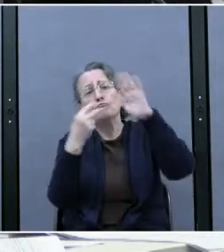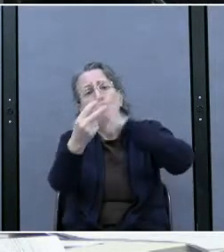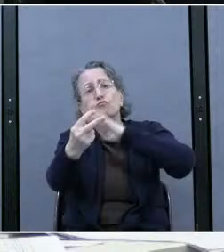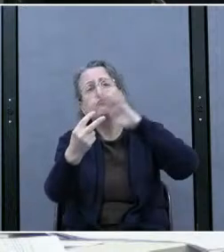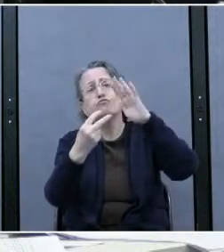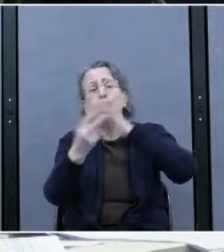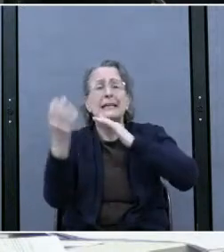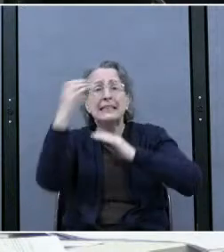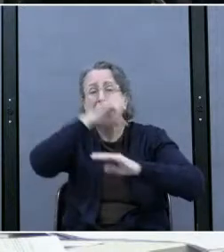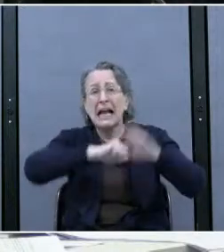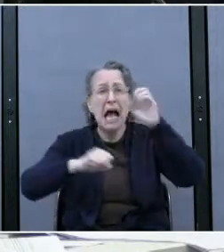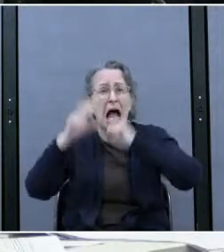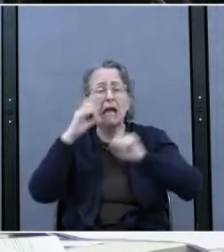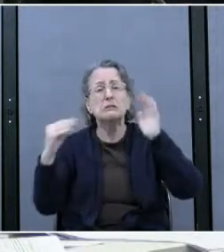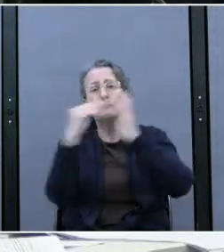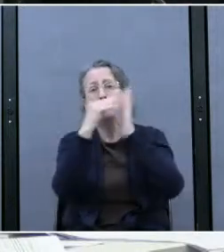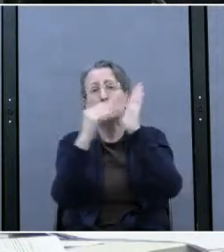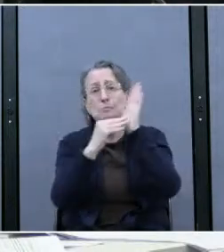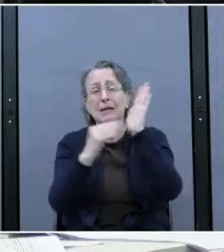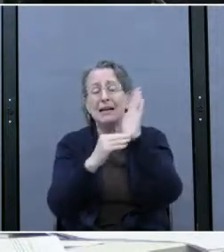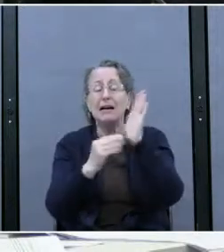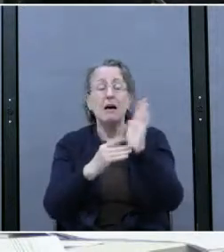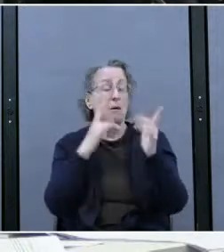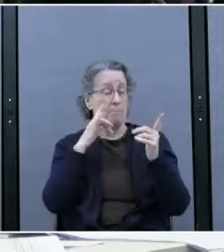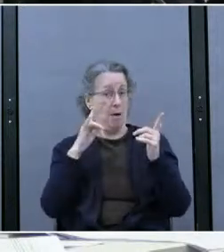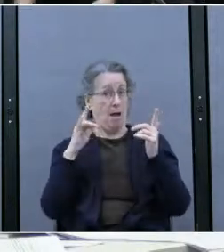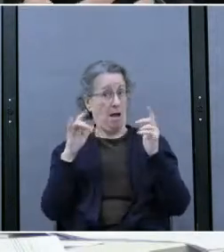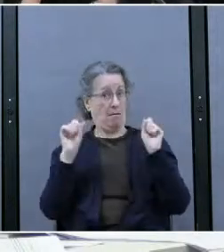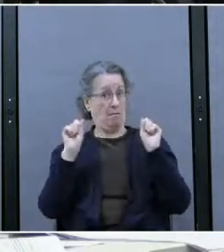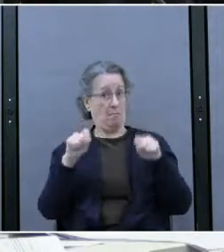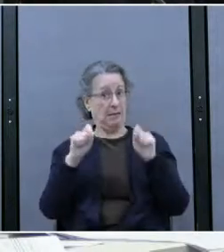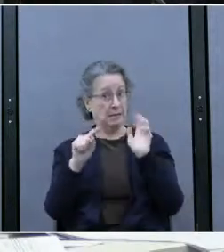of the risk there is that you start to show